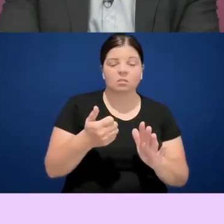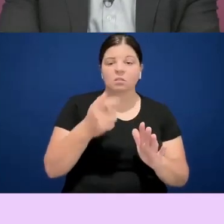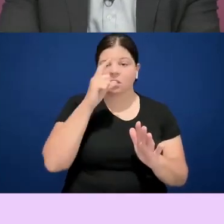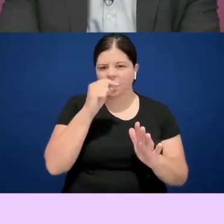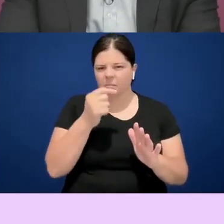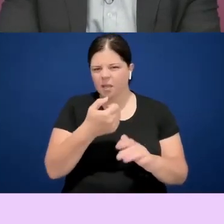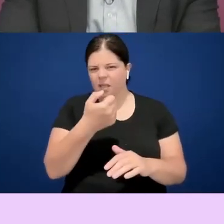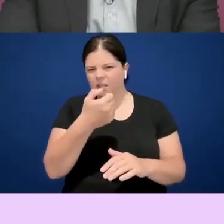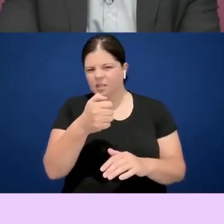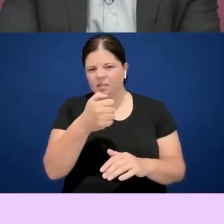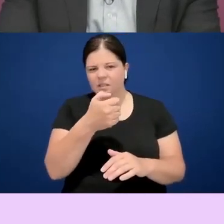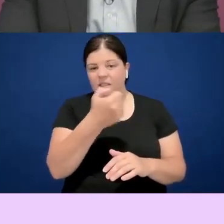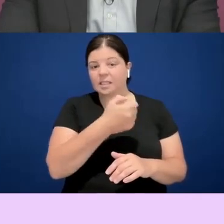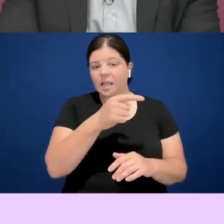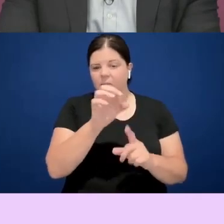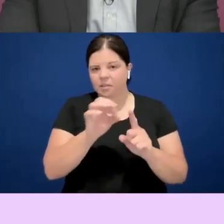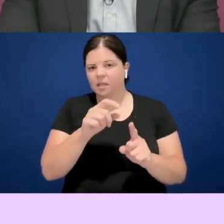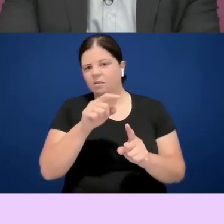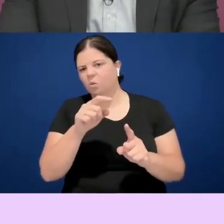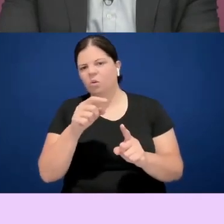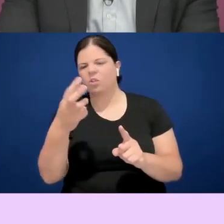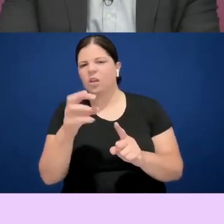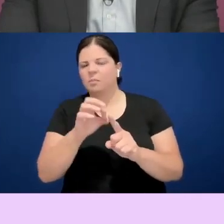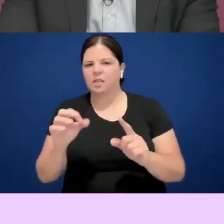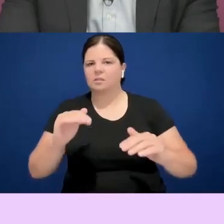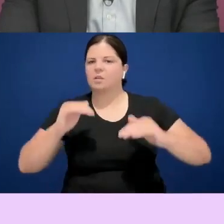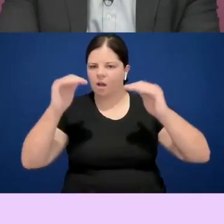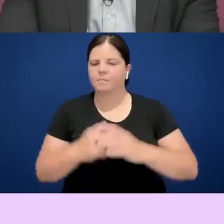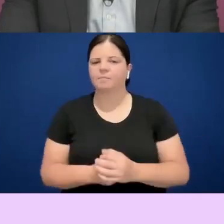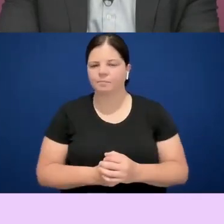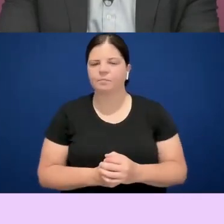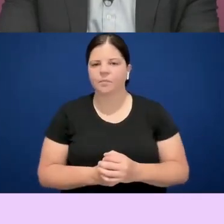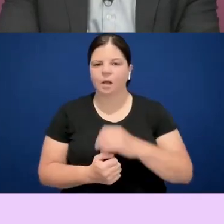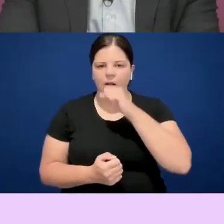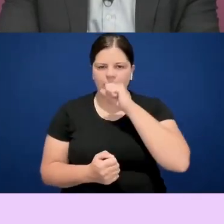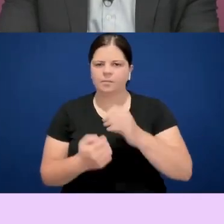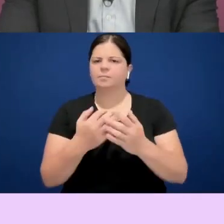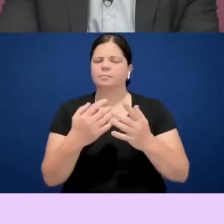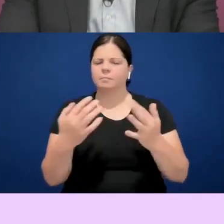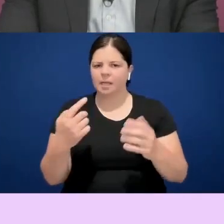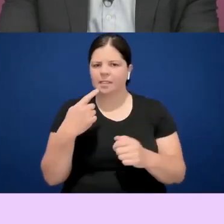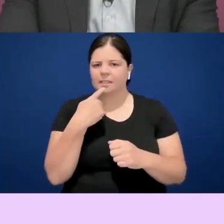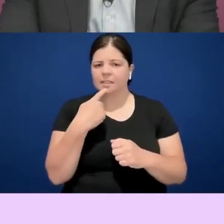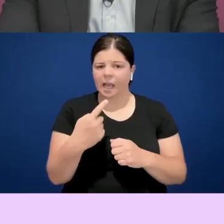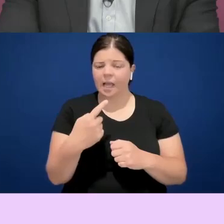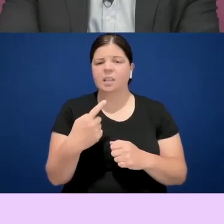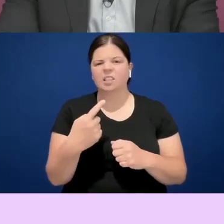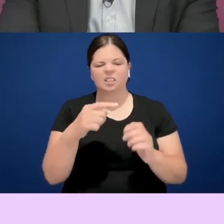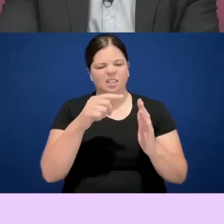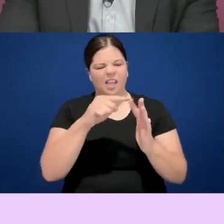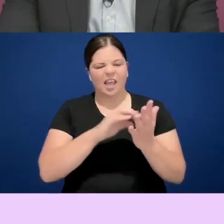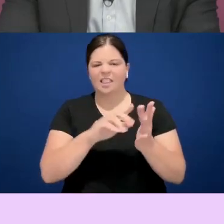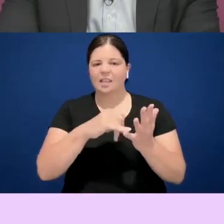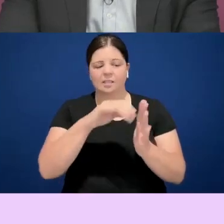13%. Pleasingly though, 79% of employees believe the ethical culture of their organisation to be either moderately or